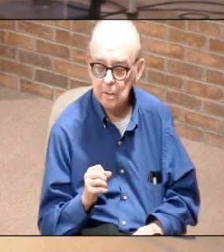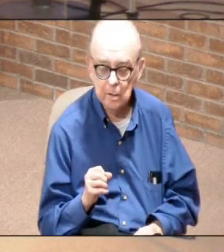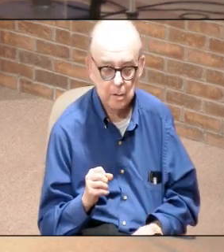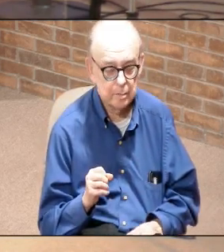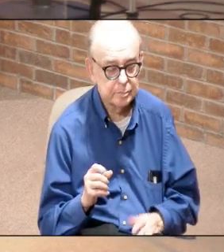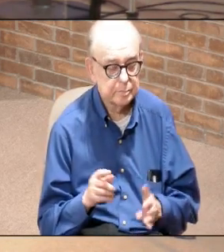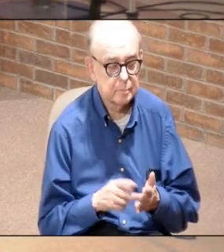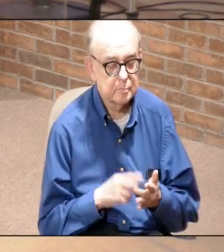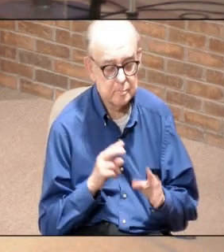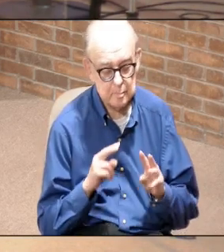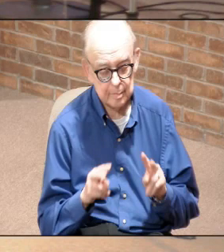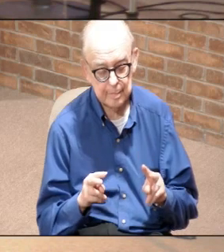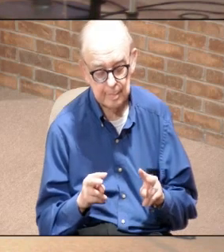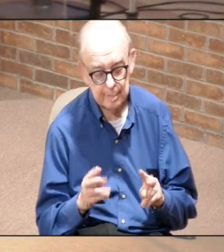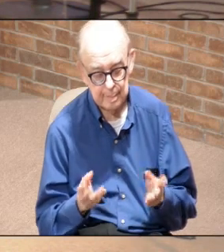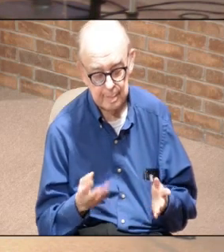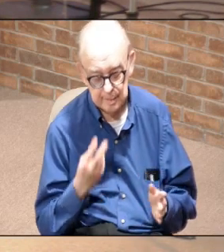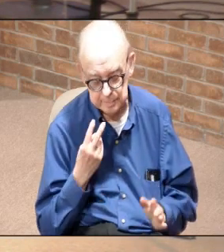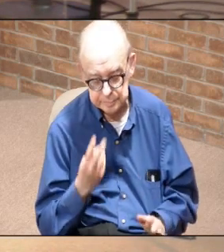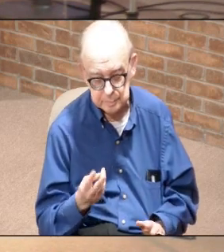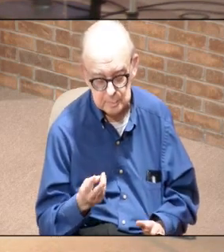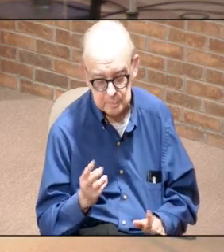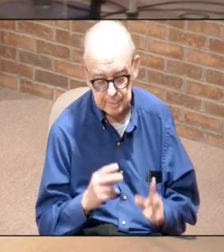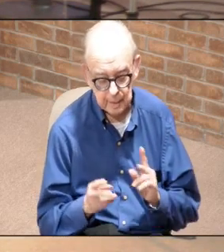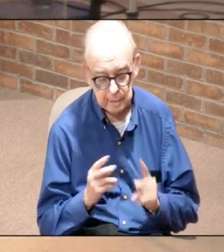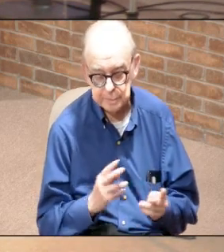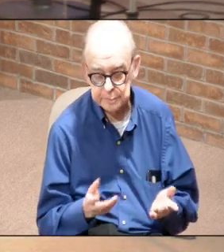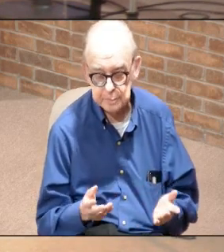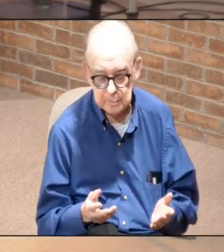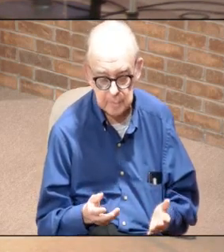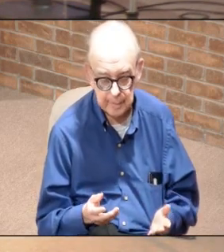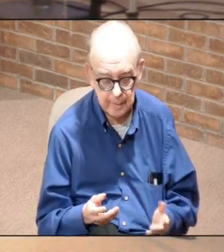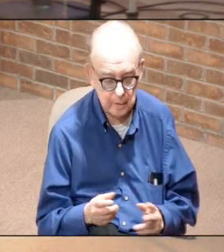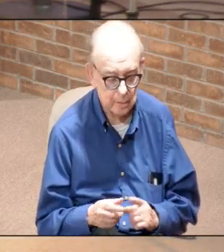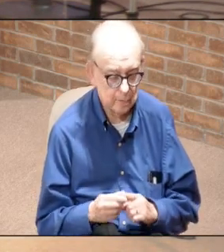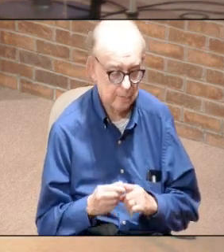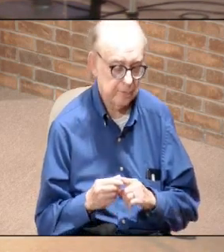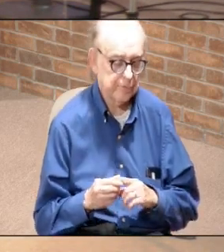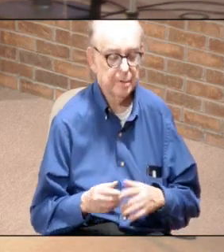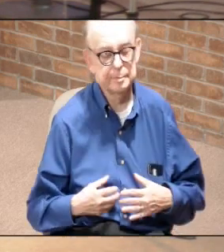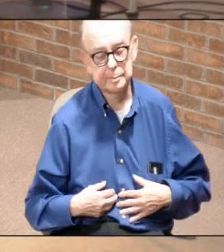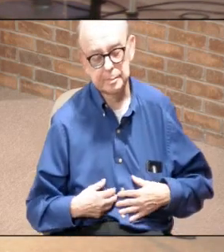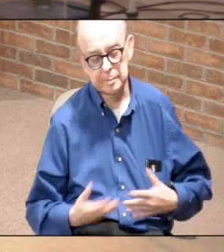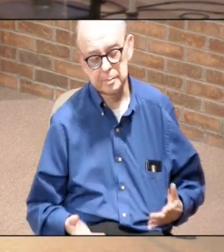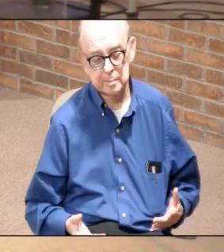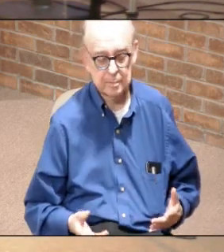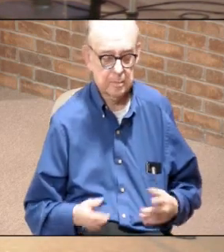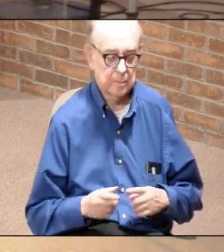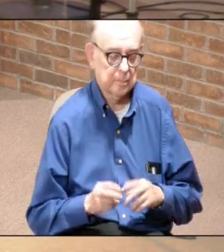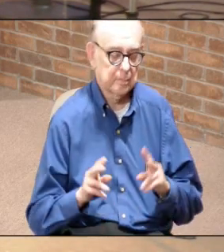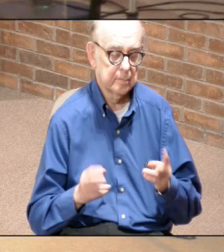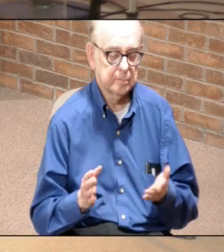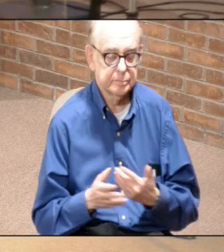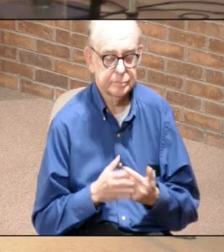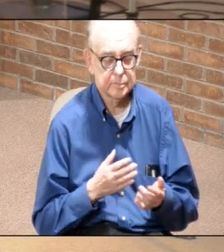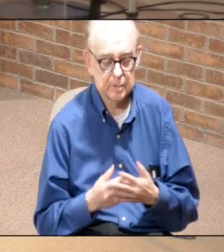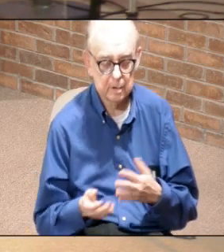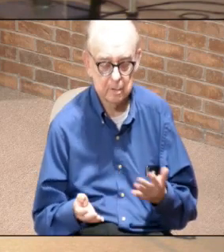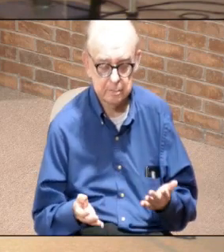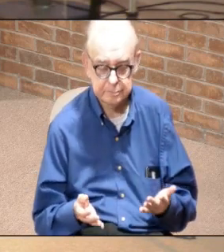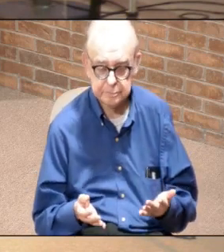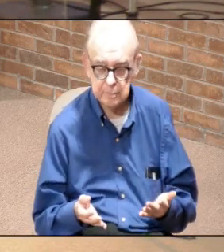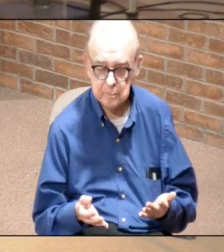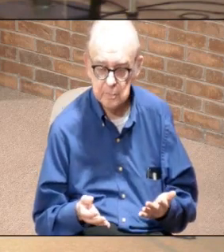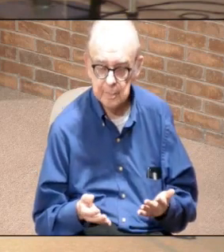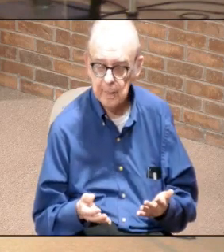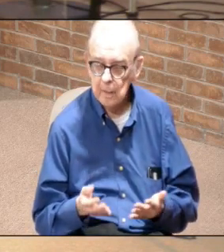And sometimes you'll look at it and you'll see these people in a certain pose or a certain saying or whatever, or